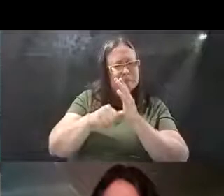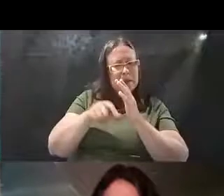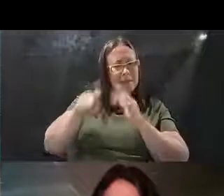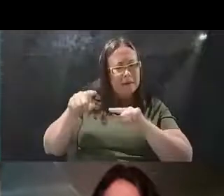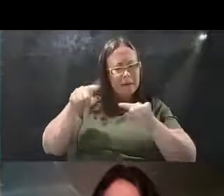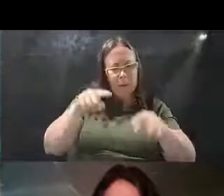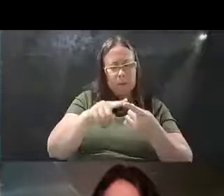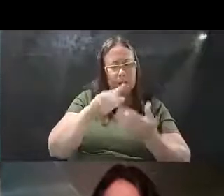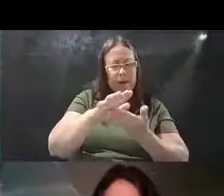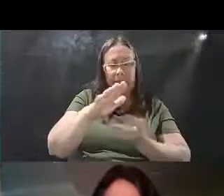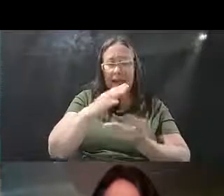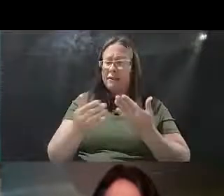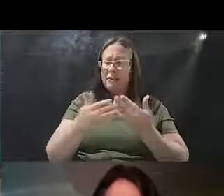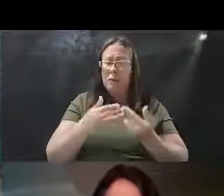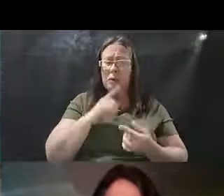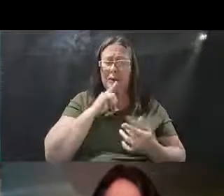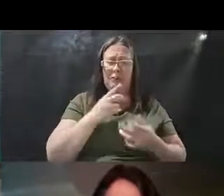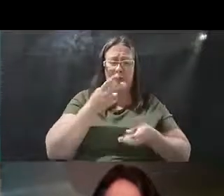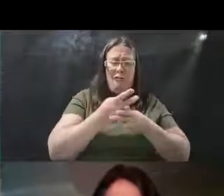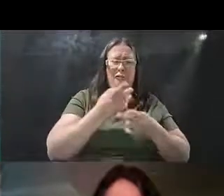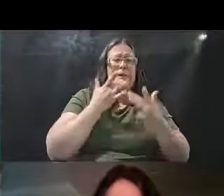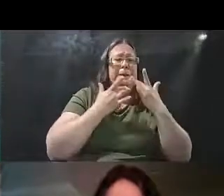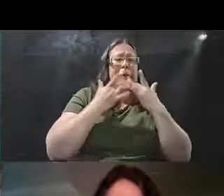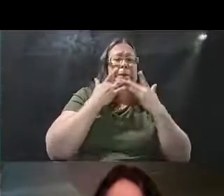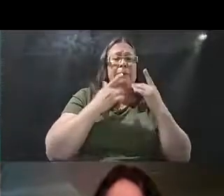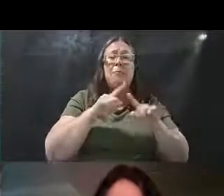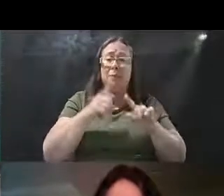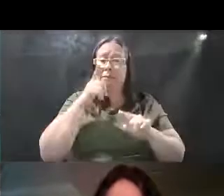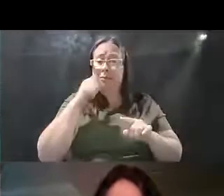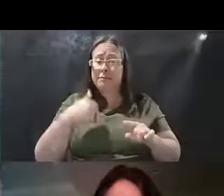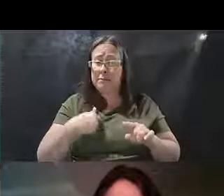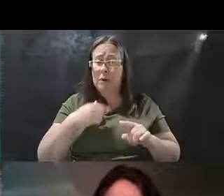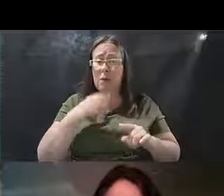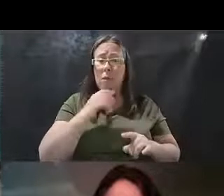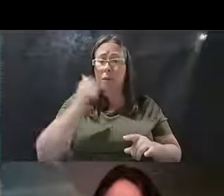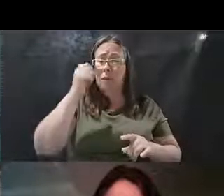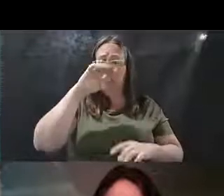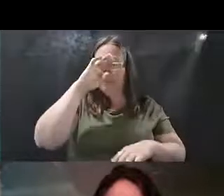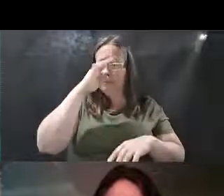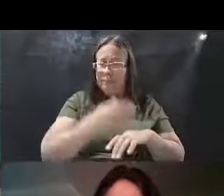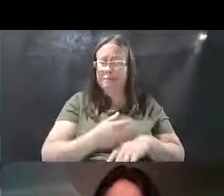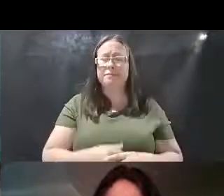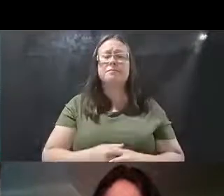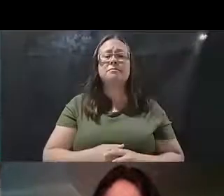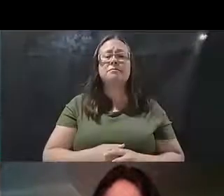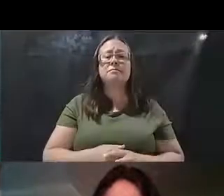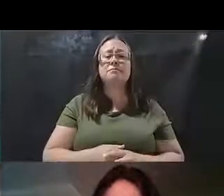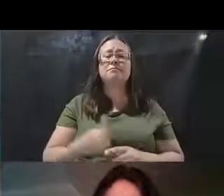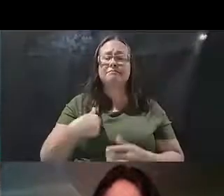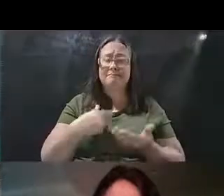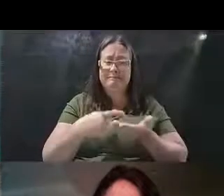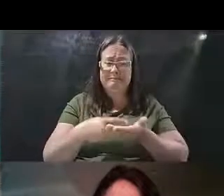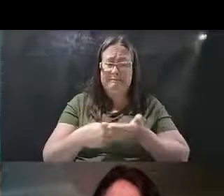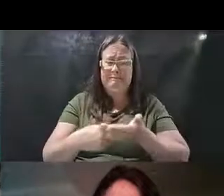a hardship for her since I was the oldest son. So I had a discussion with